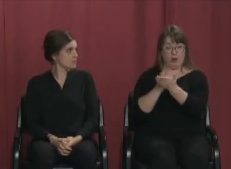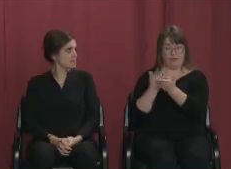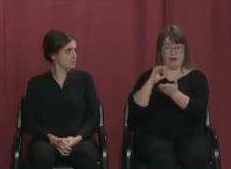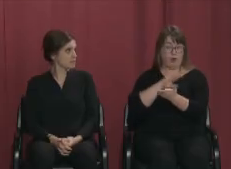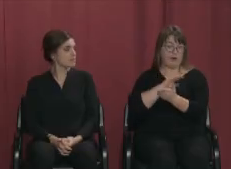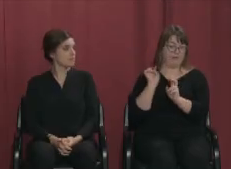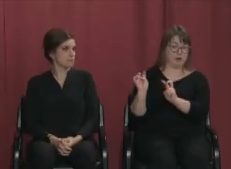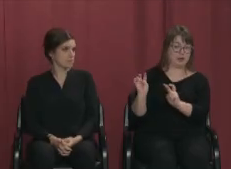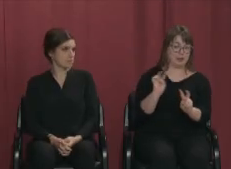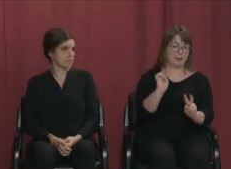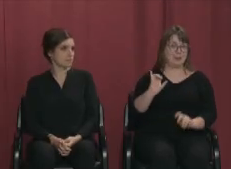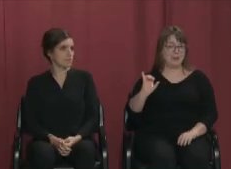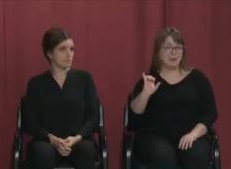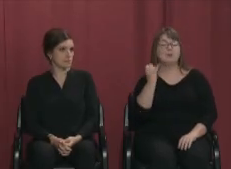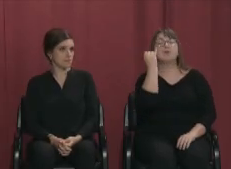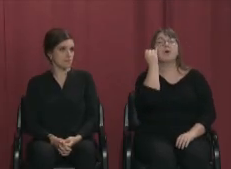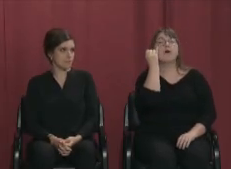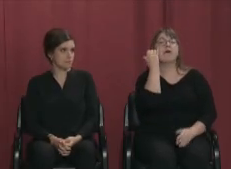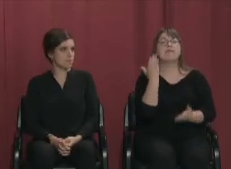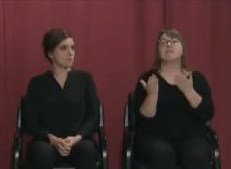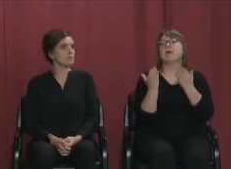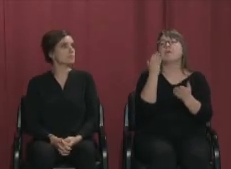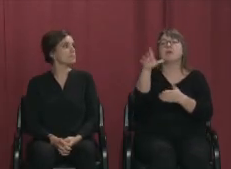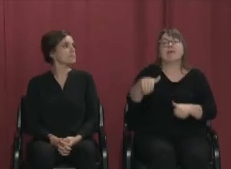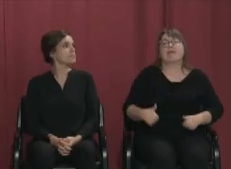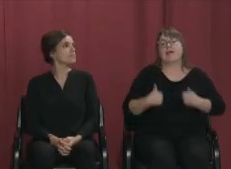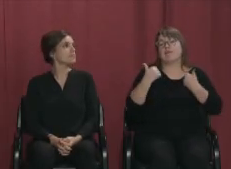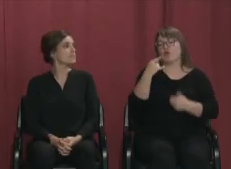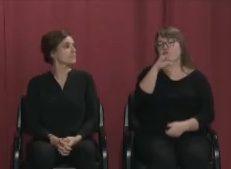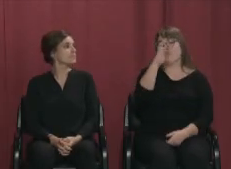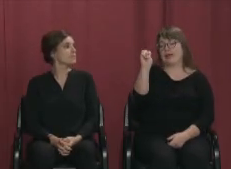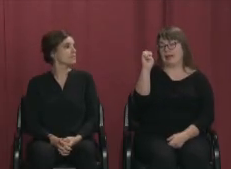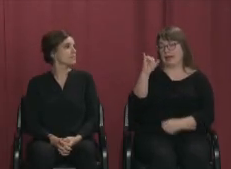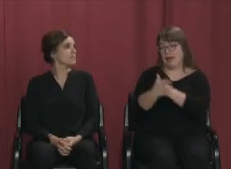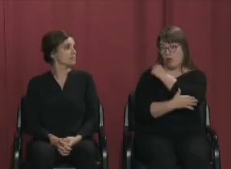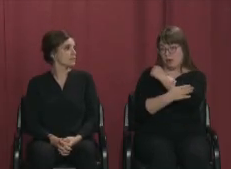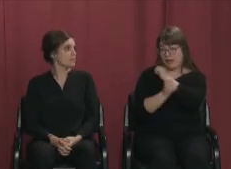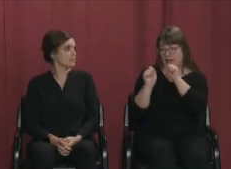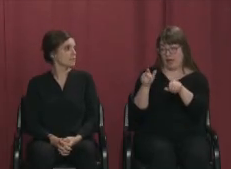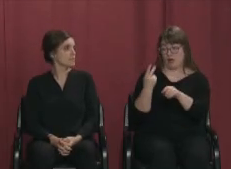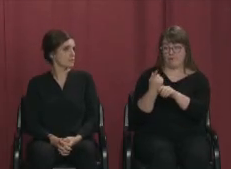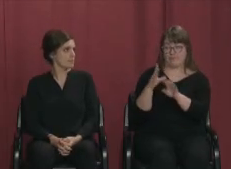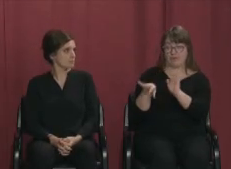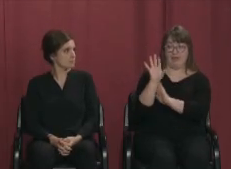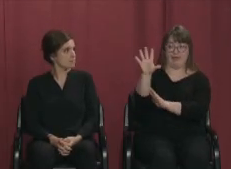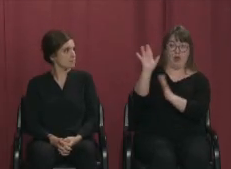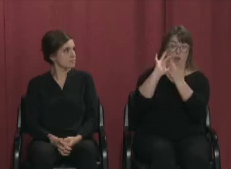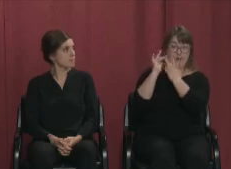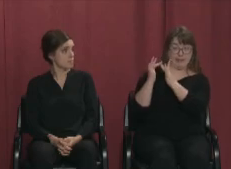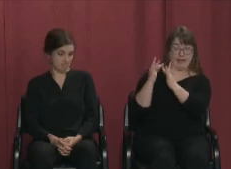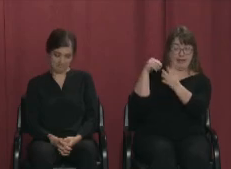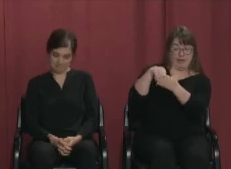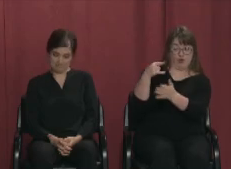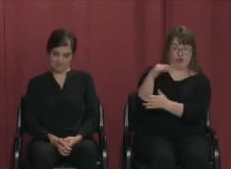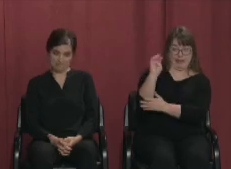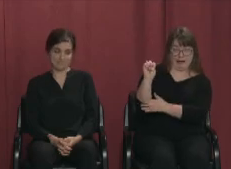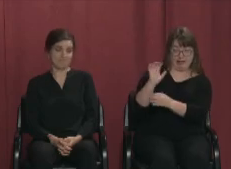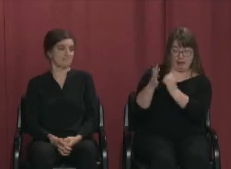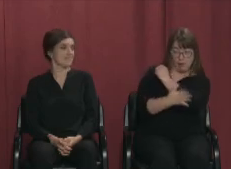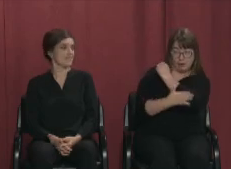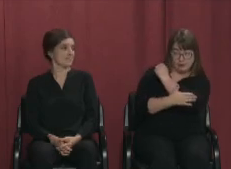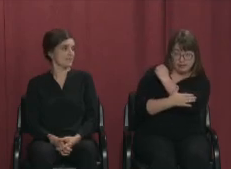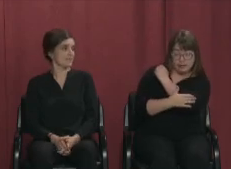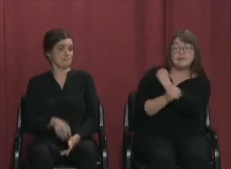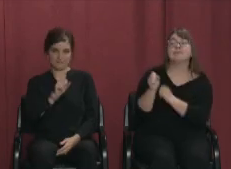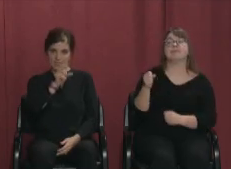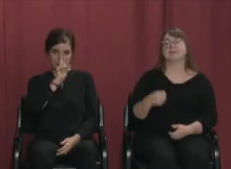that if somebody is looking, but they're living in Greene County, then they could go to the Board of Elections in Greene County. Absolutely. Their Board of Elections and